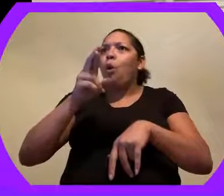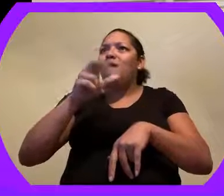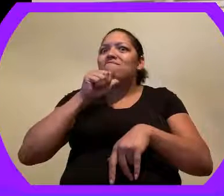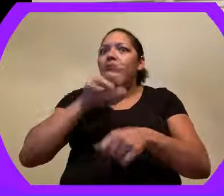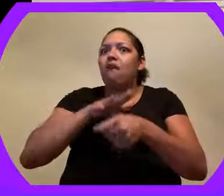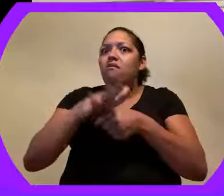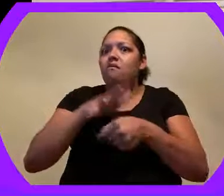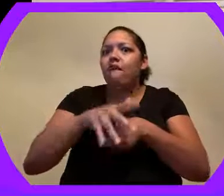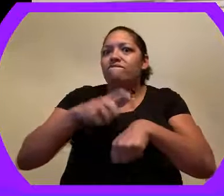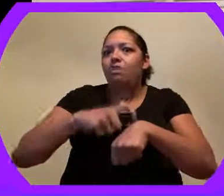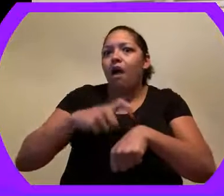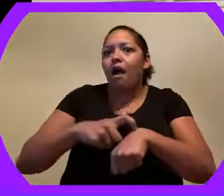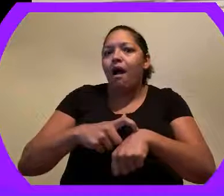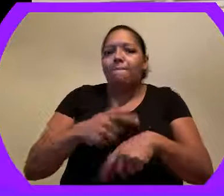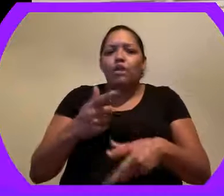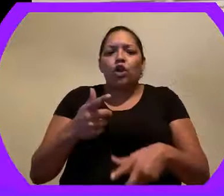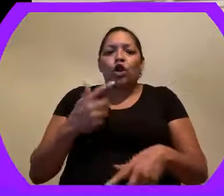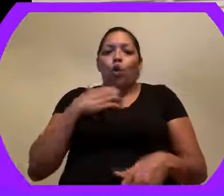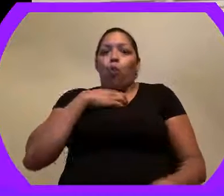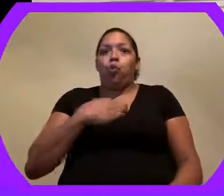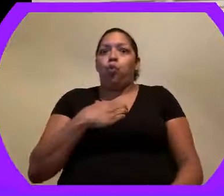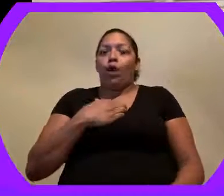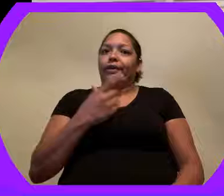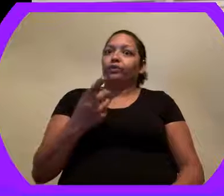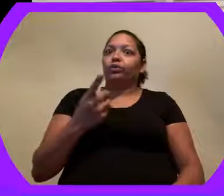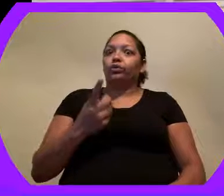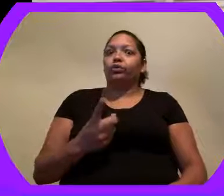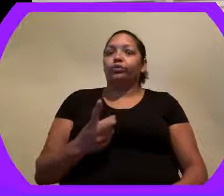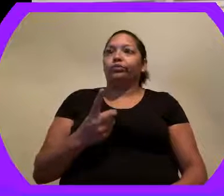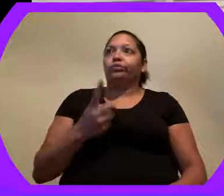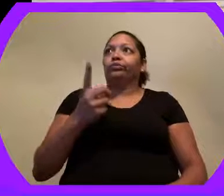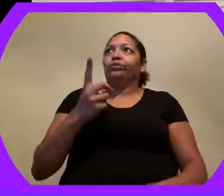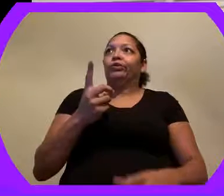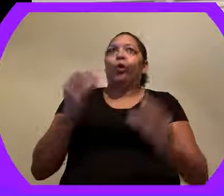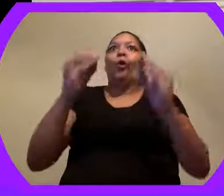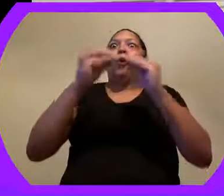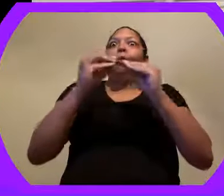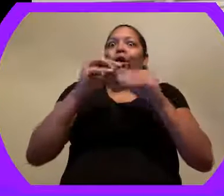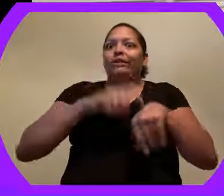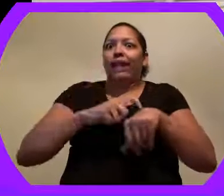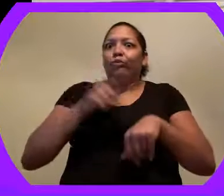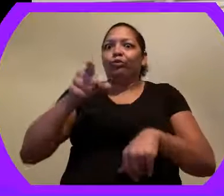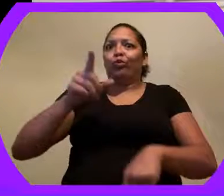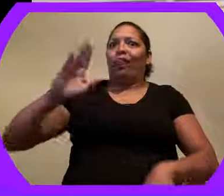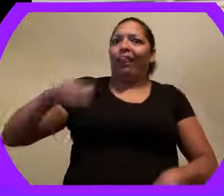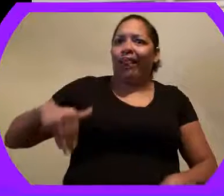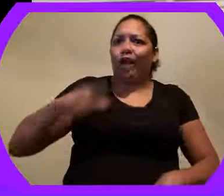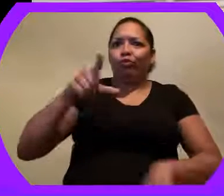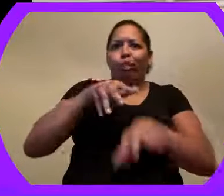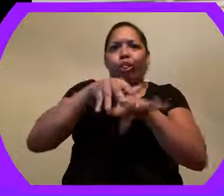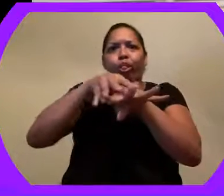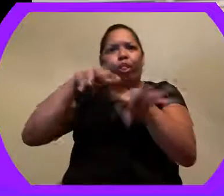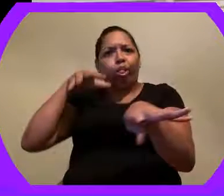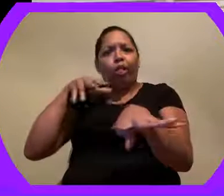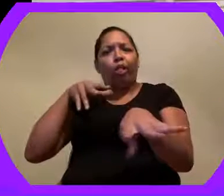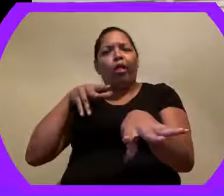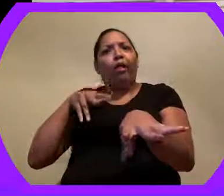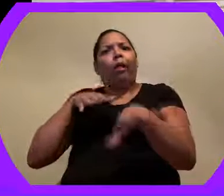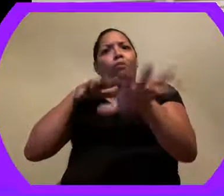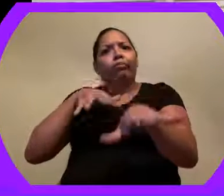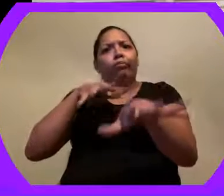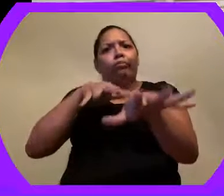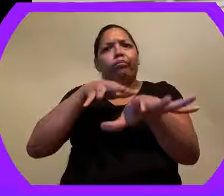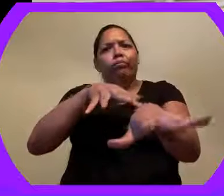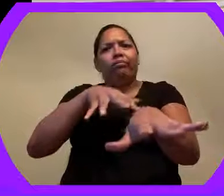that time or not enough of it has something to do with that, right? We wish we were further along in something. I'm late for something and I'm sitting